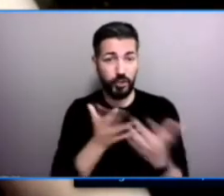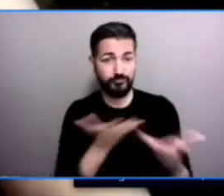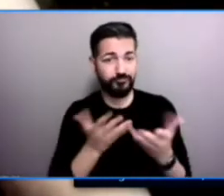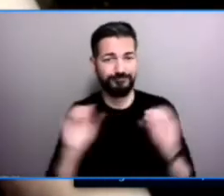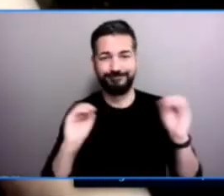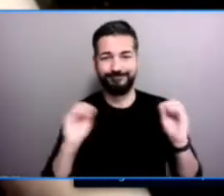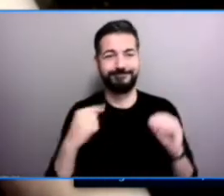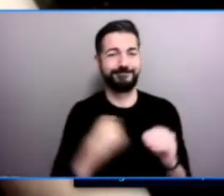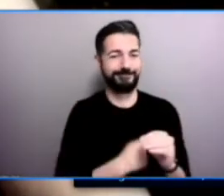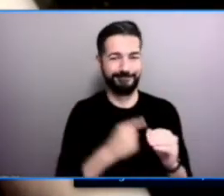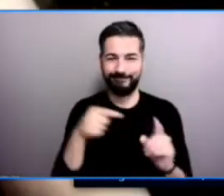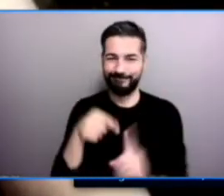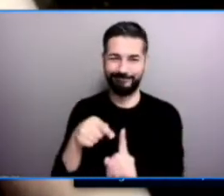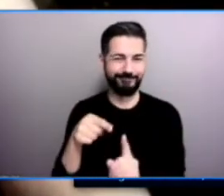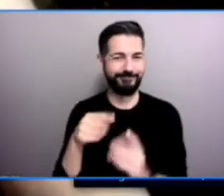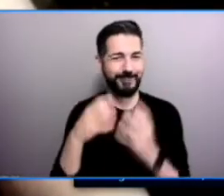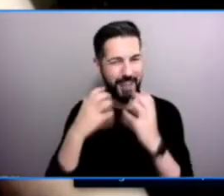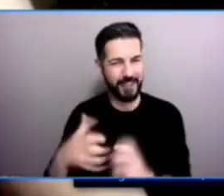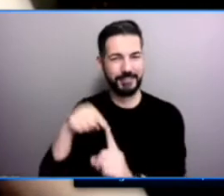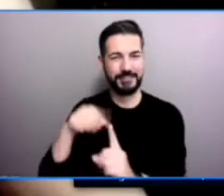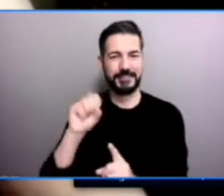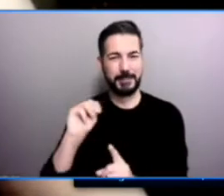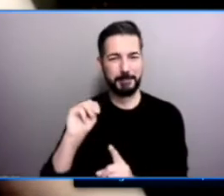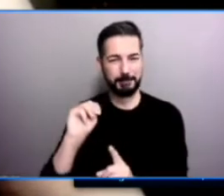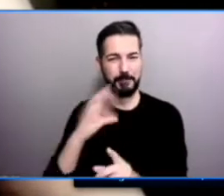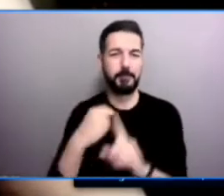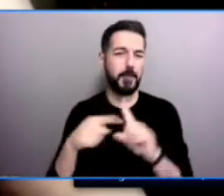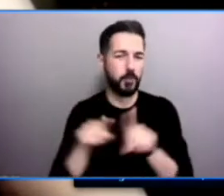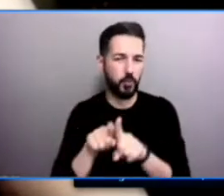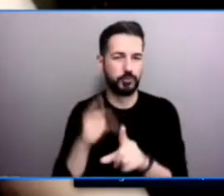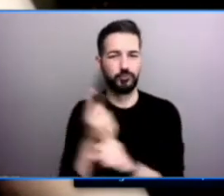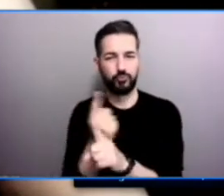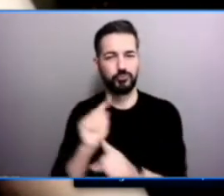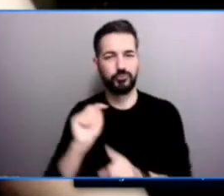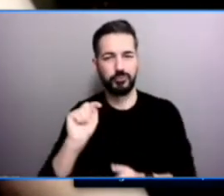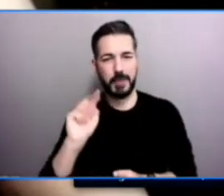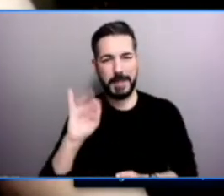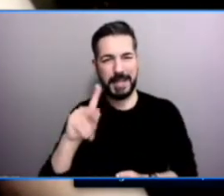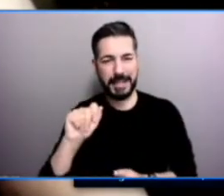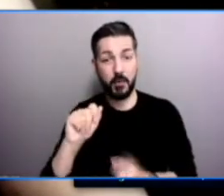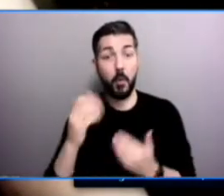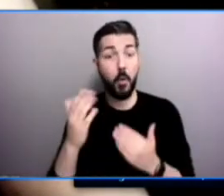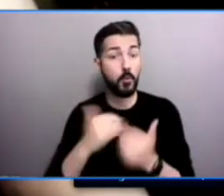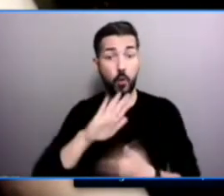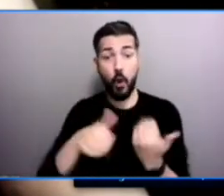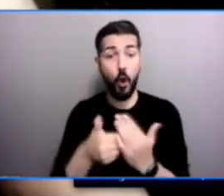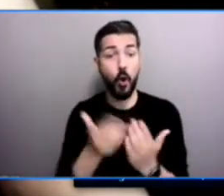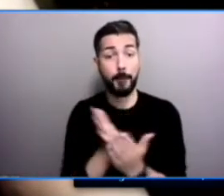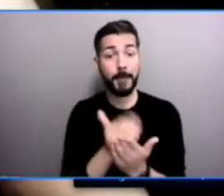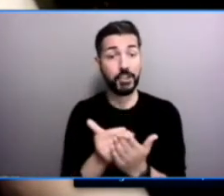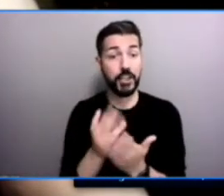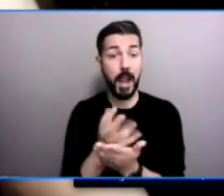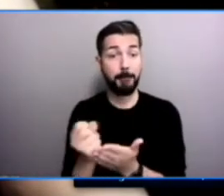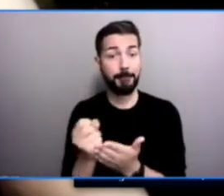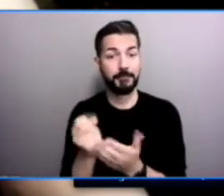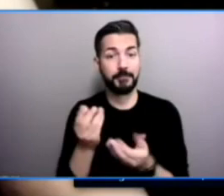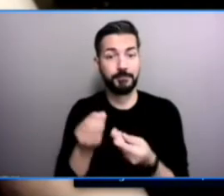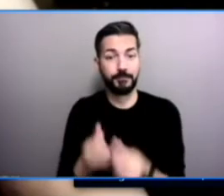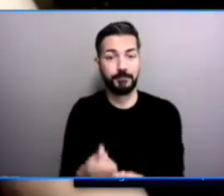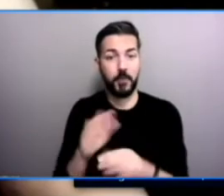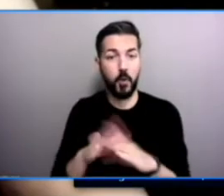they worked really well. I would say that signature collection was really difficult in a pandemic, and we invested quite a bit of resources